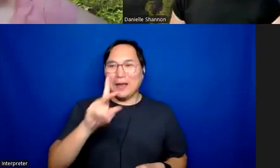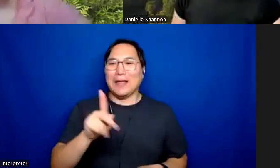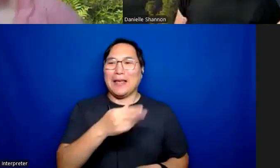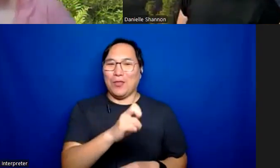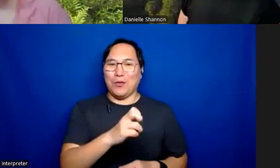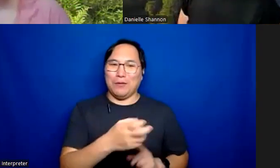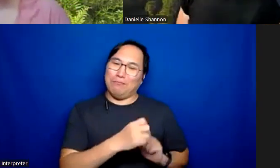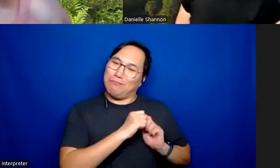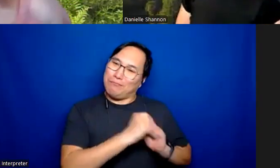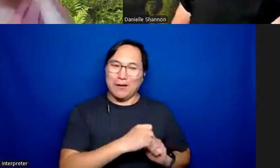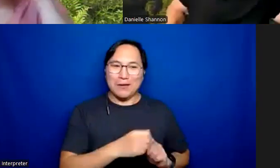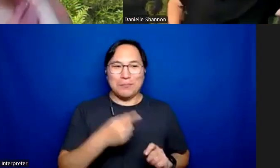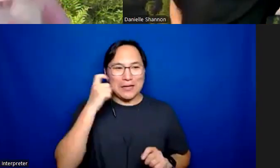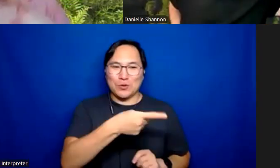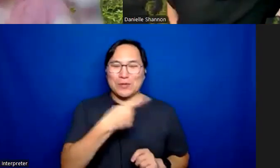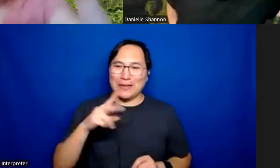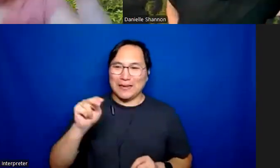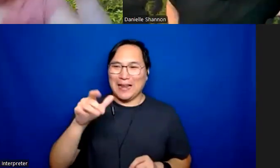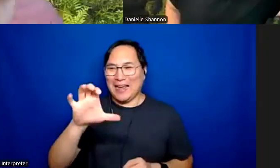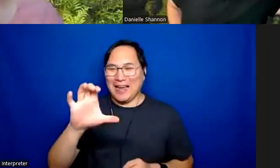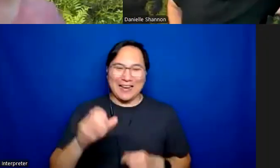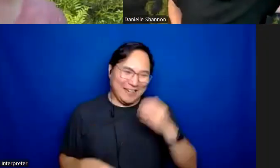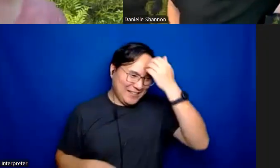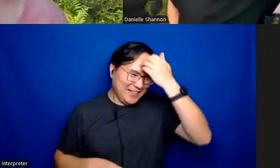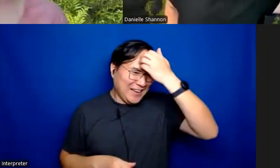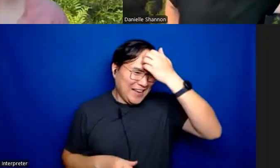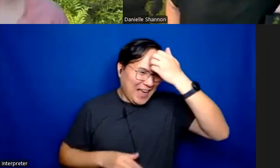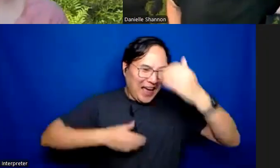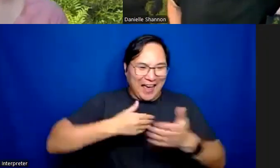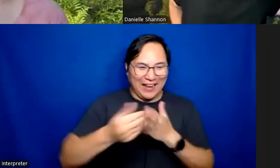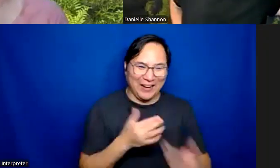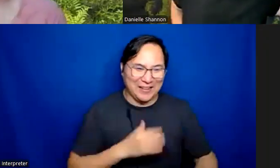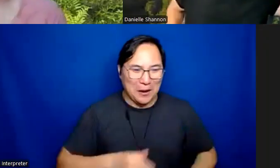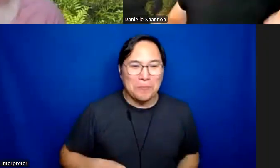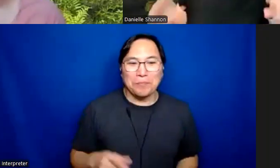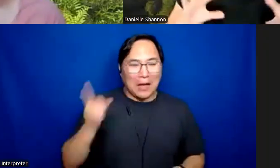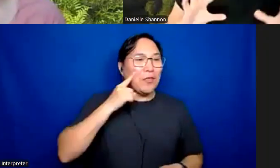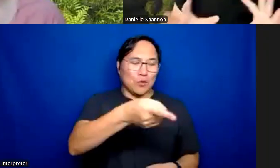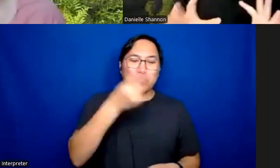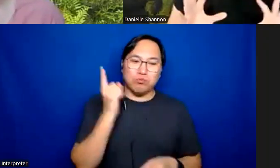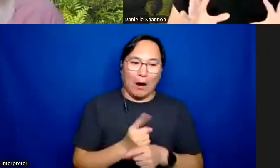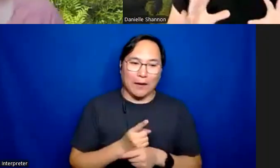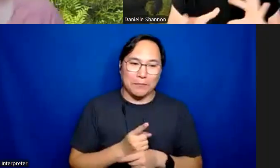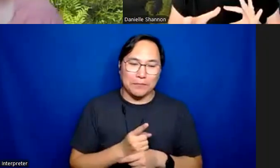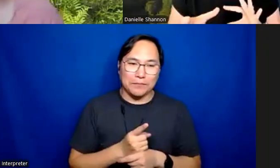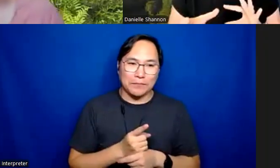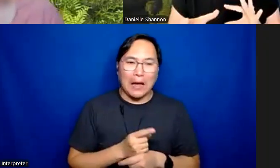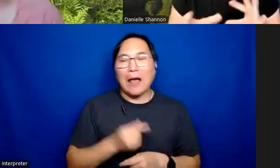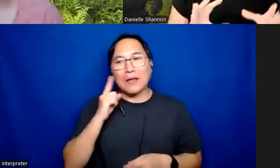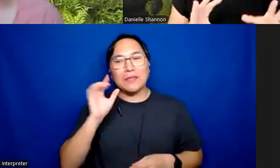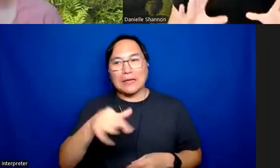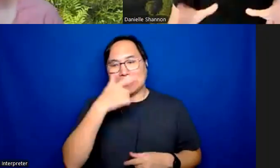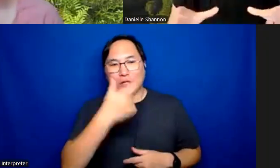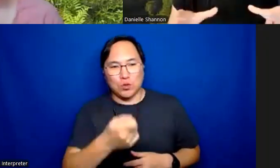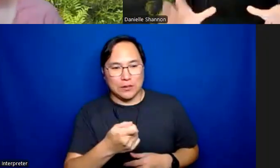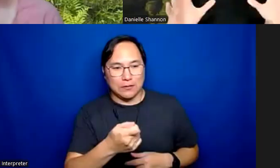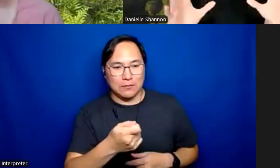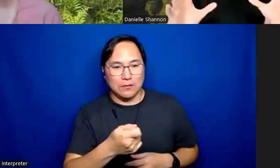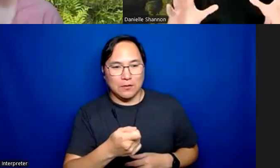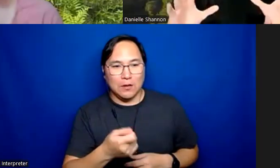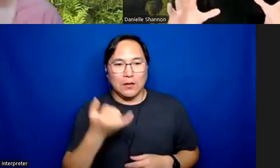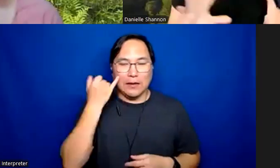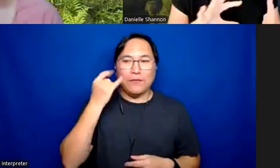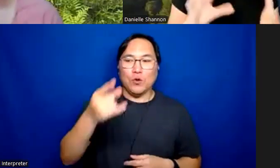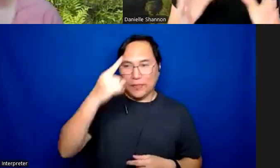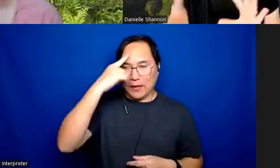saying NIAX. I think that that's absolutely true, and this is a really interesting part of. So when we're thinking about